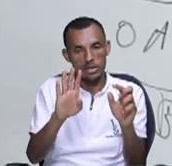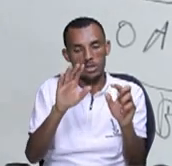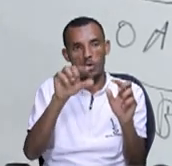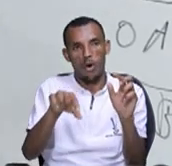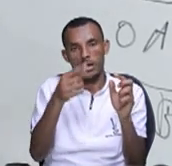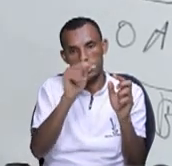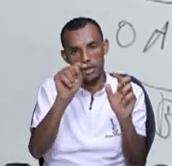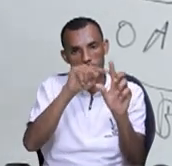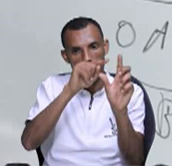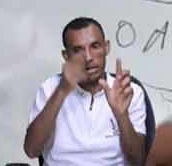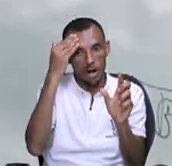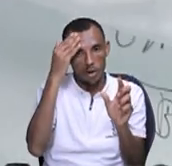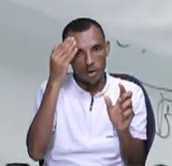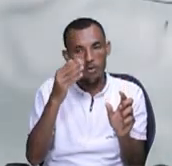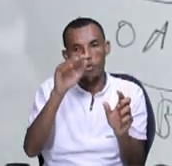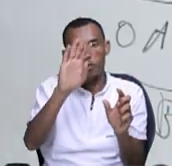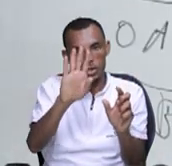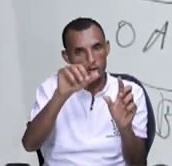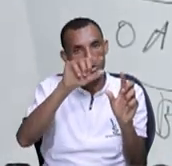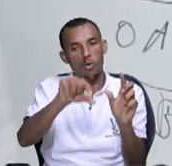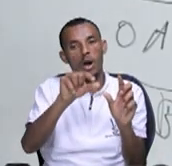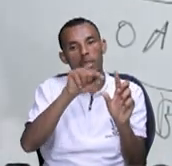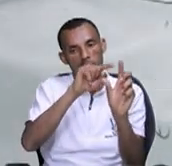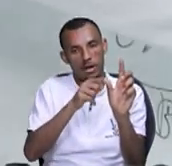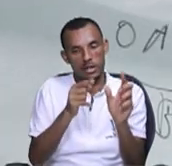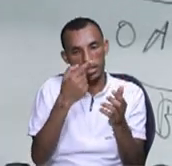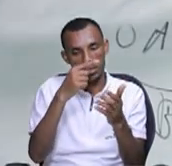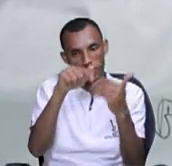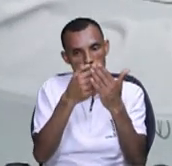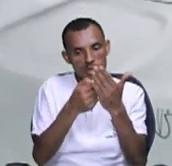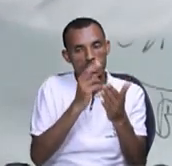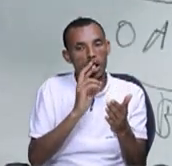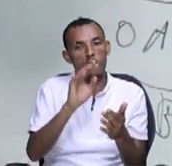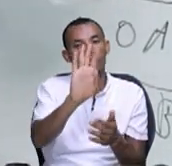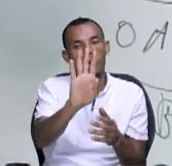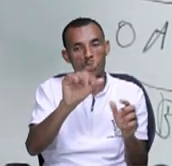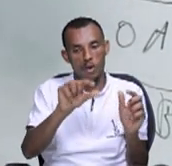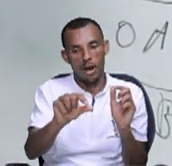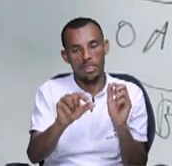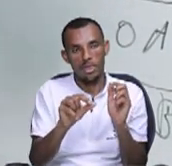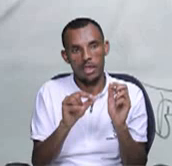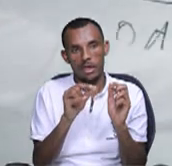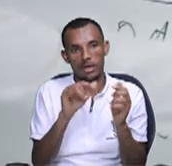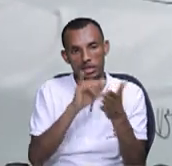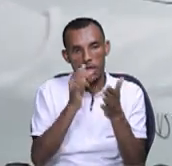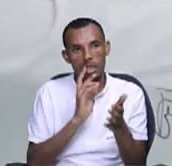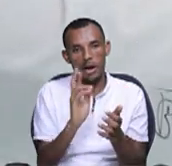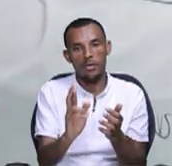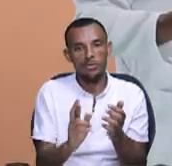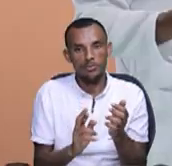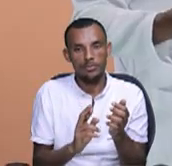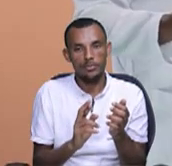therefore the angle is known as what? Fourth quadrant angle. Therefore these are four quadrants that